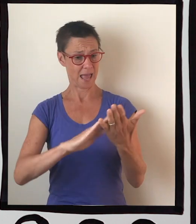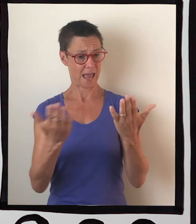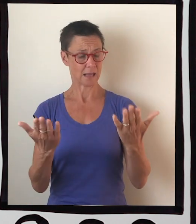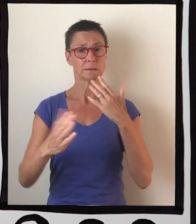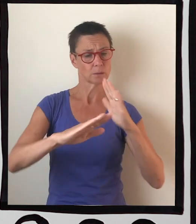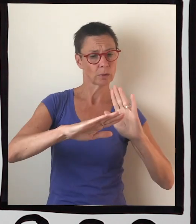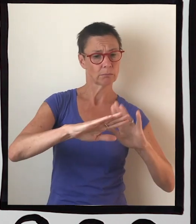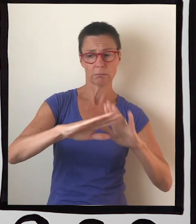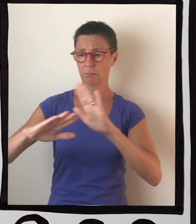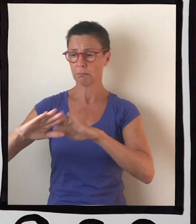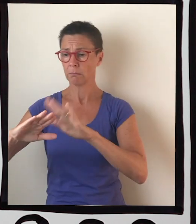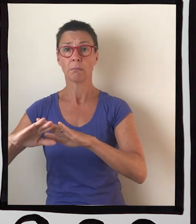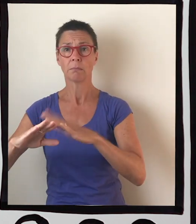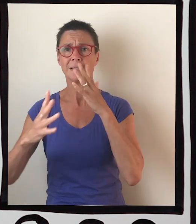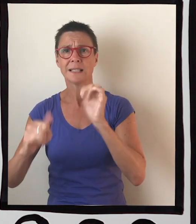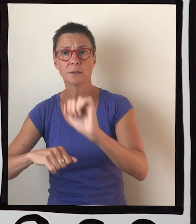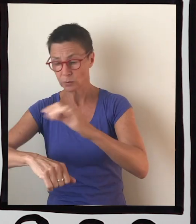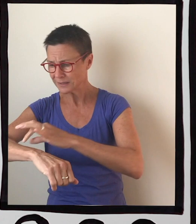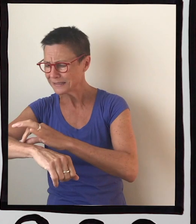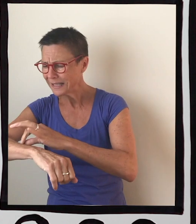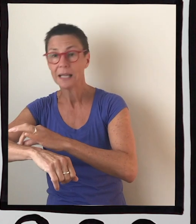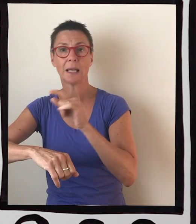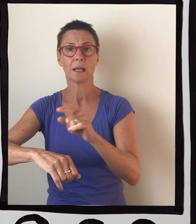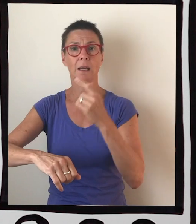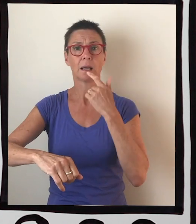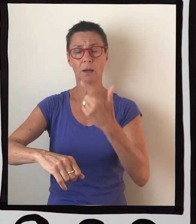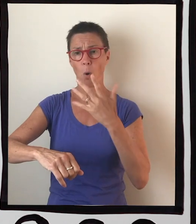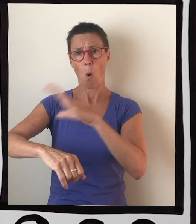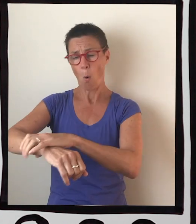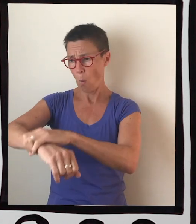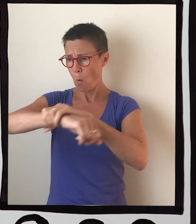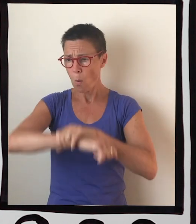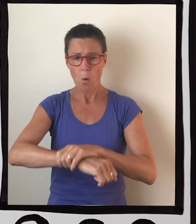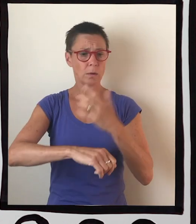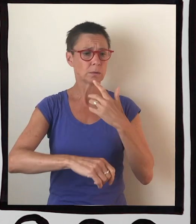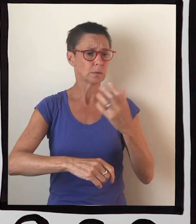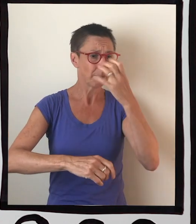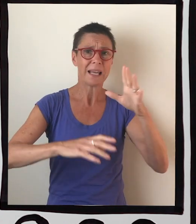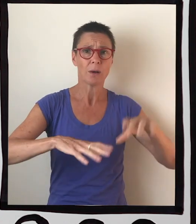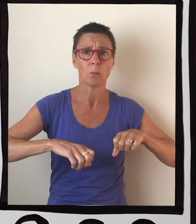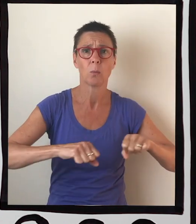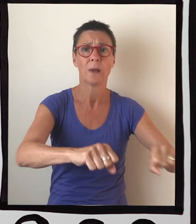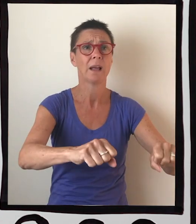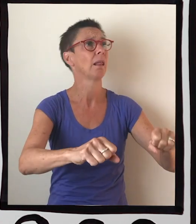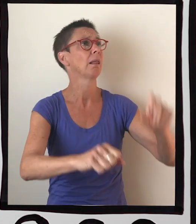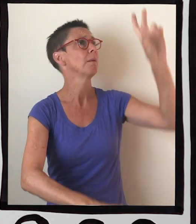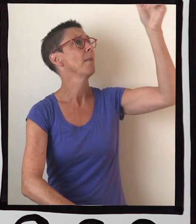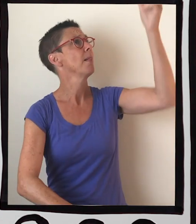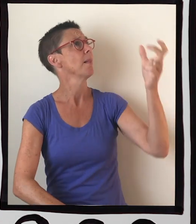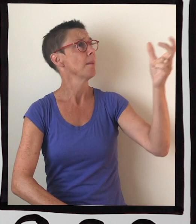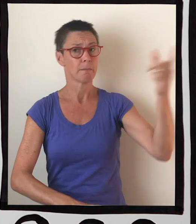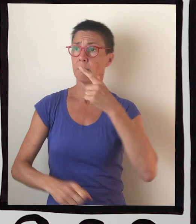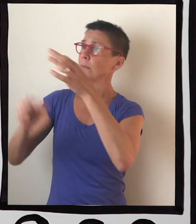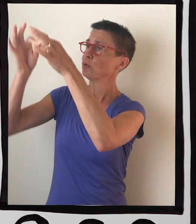These are the hands that tap your back. Test the skin. Hold your arm. Wheel the bin. Change the